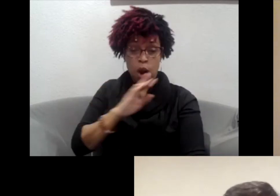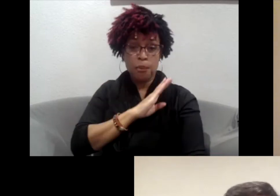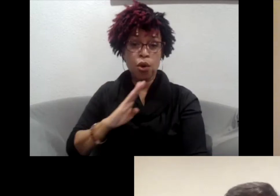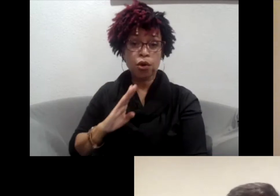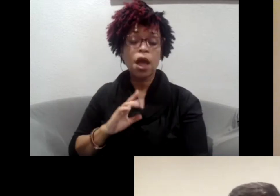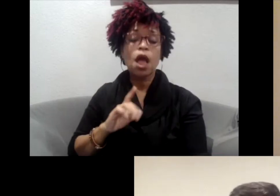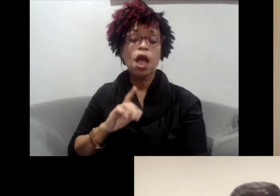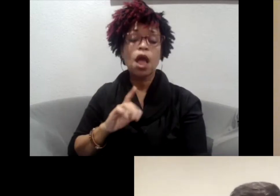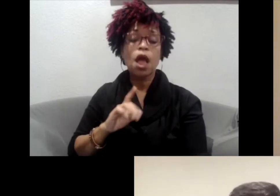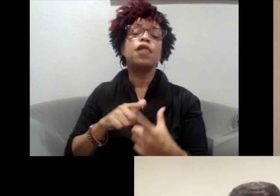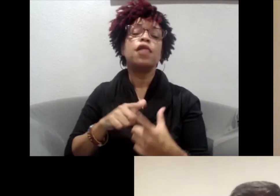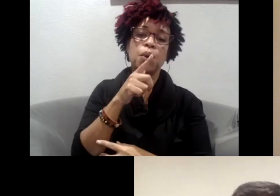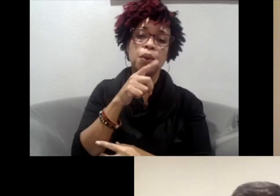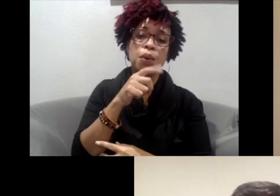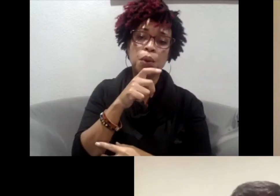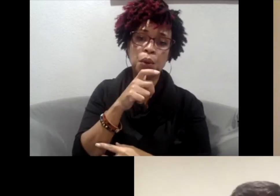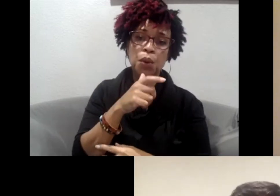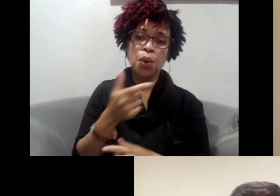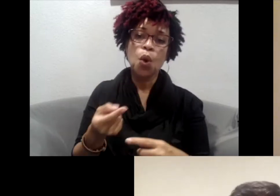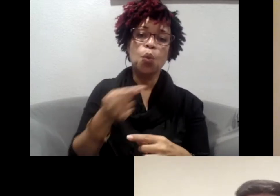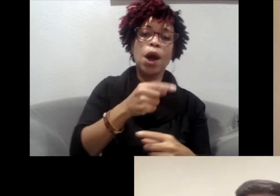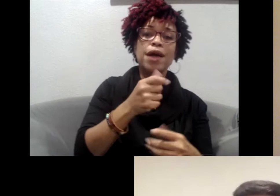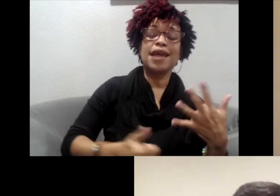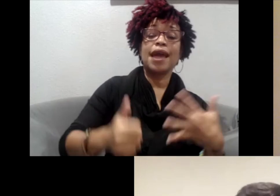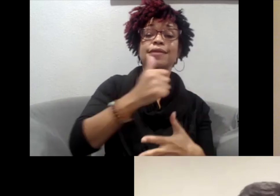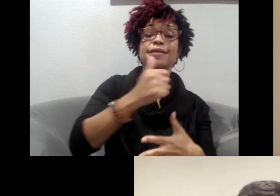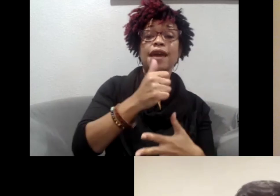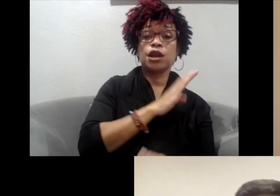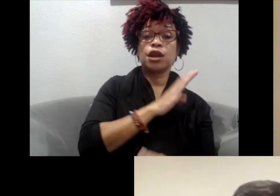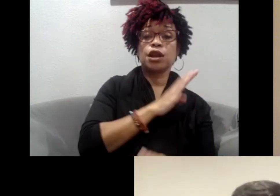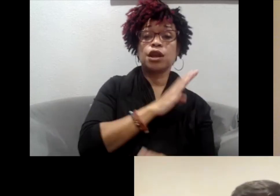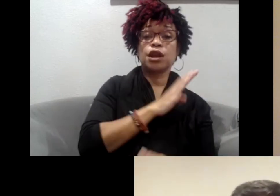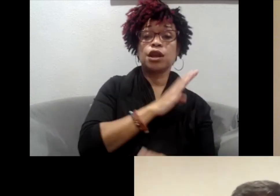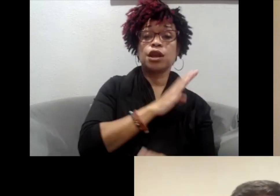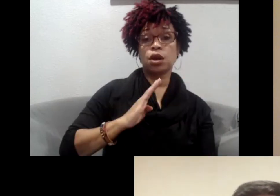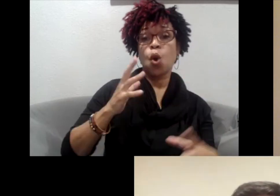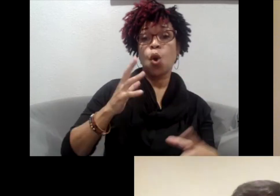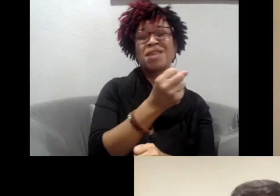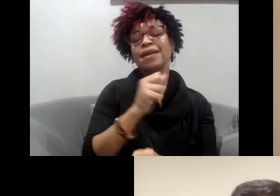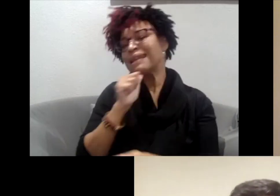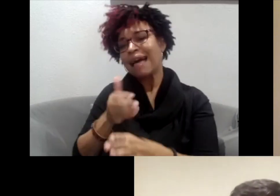been the executive board winner, because they didn't win the main race,